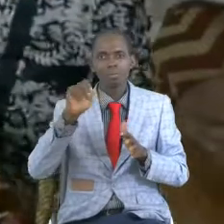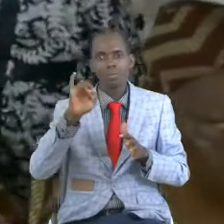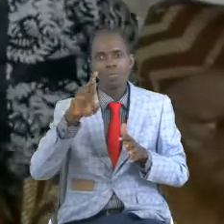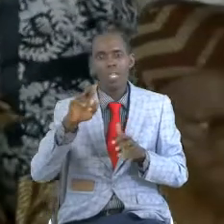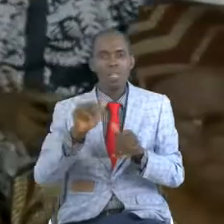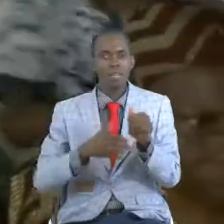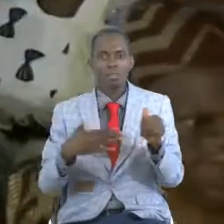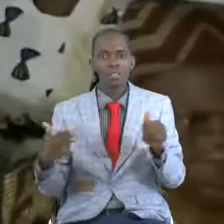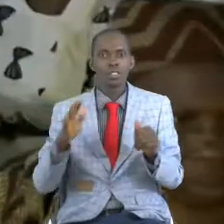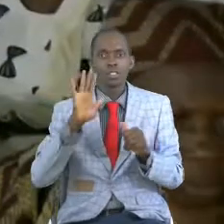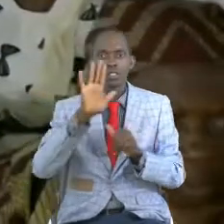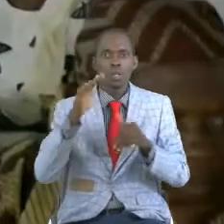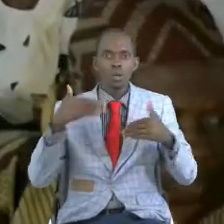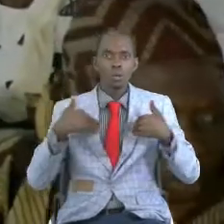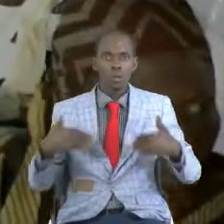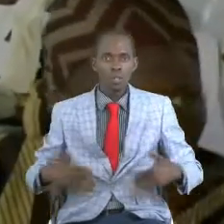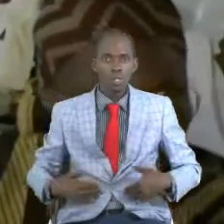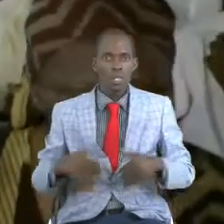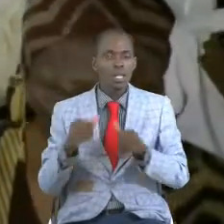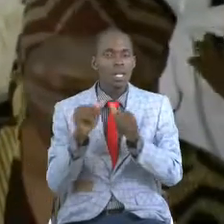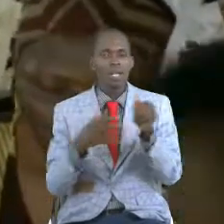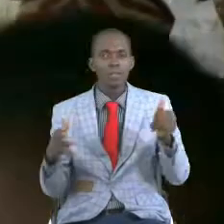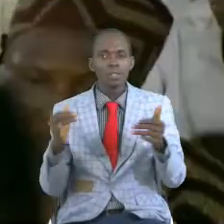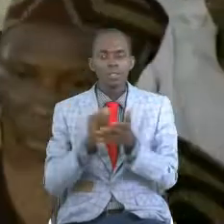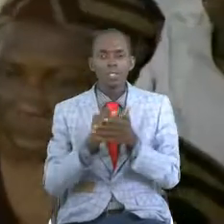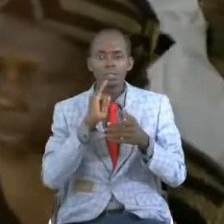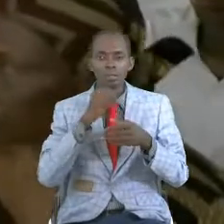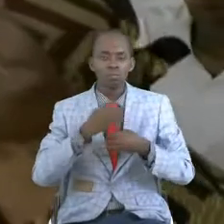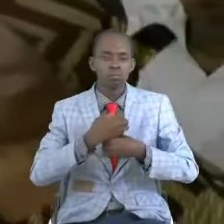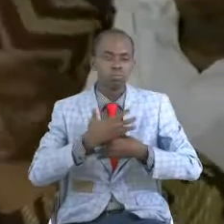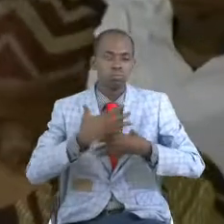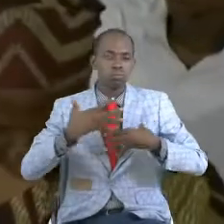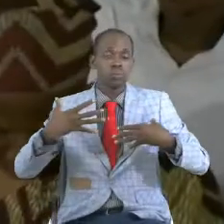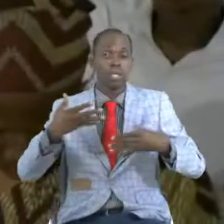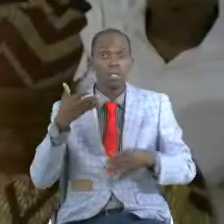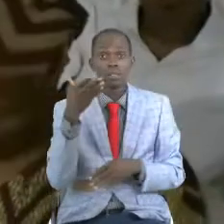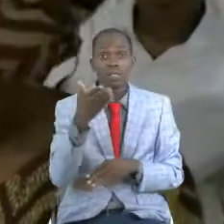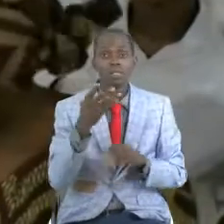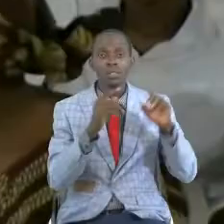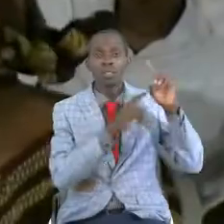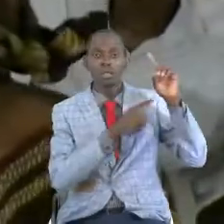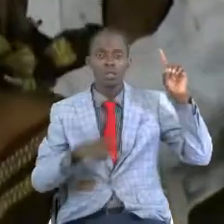body, everything that is swollen there, the Lord